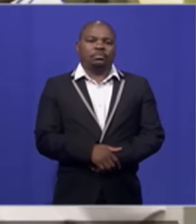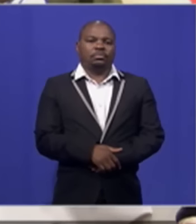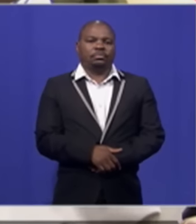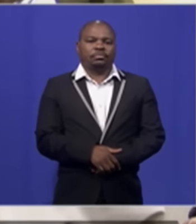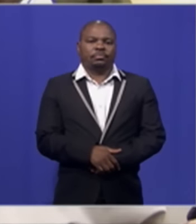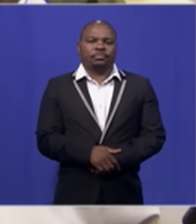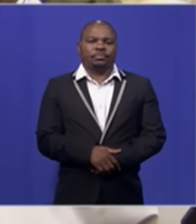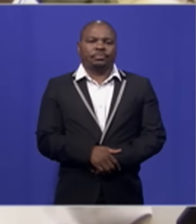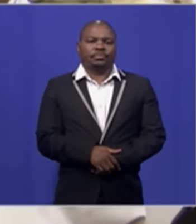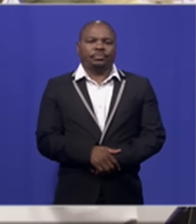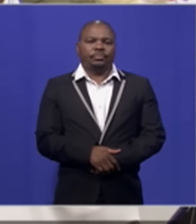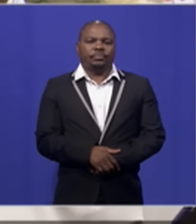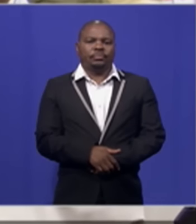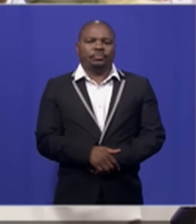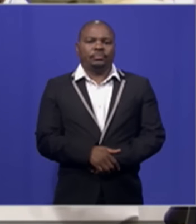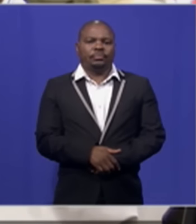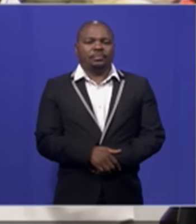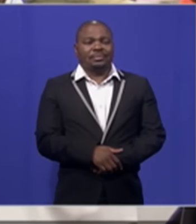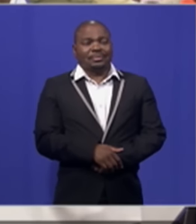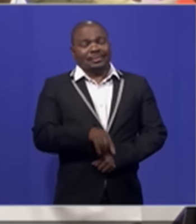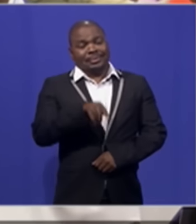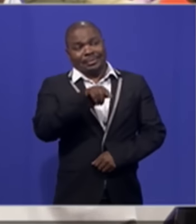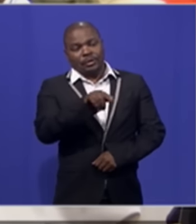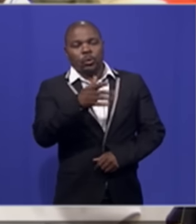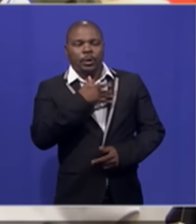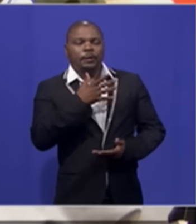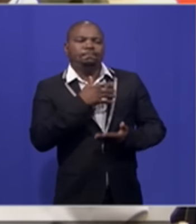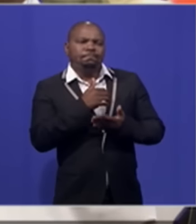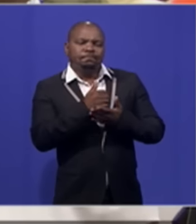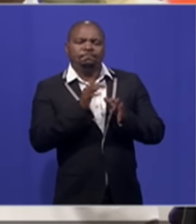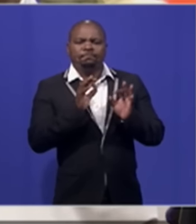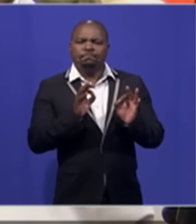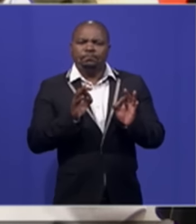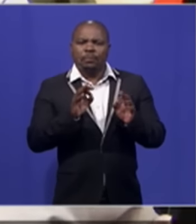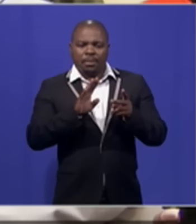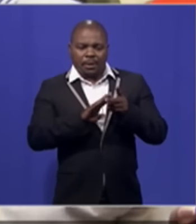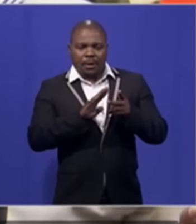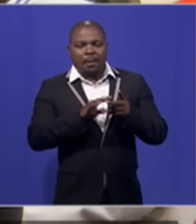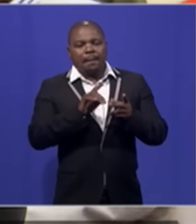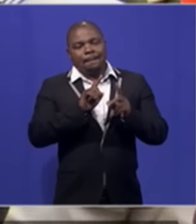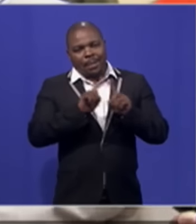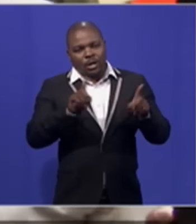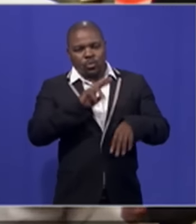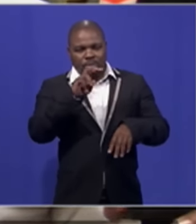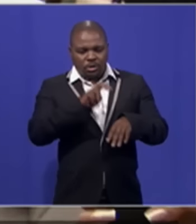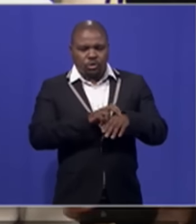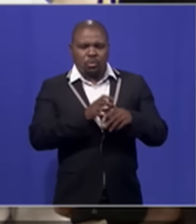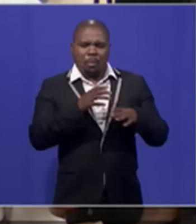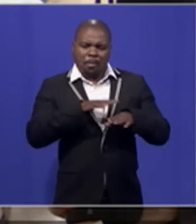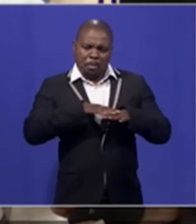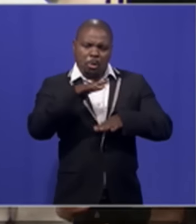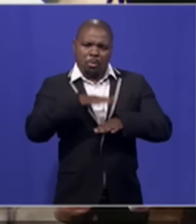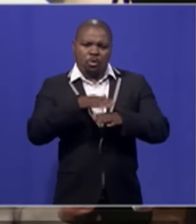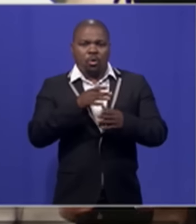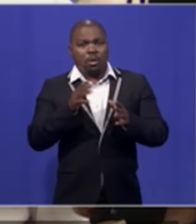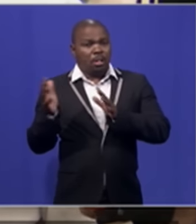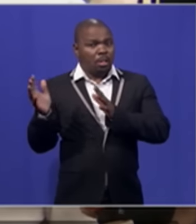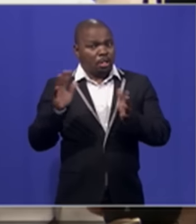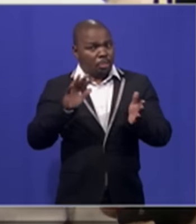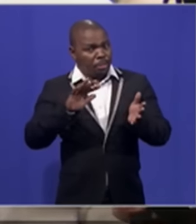The response has been quite effective. Obviously, we need to do more to deal with